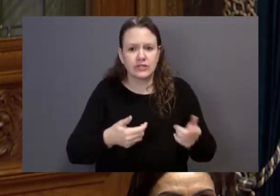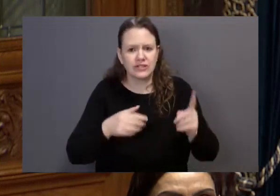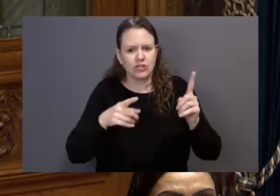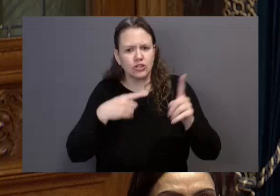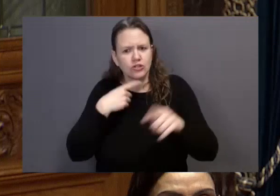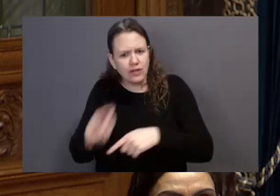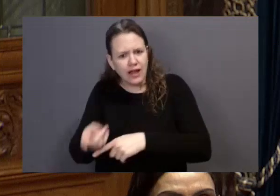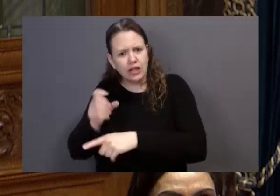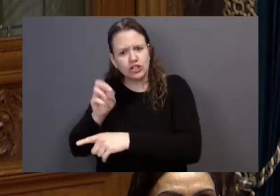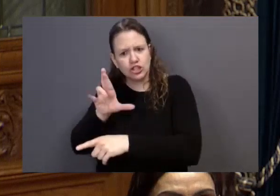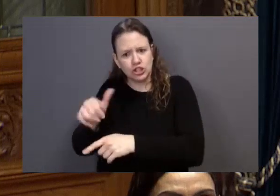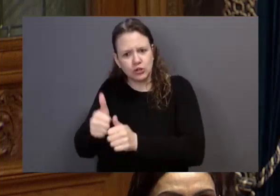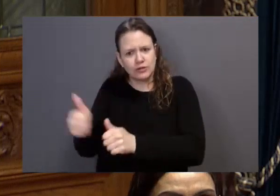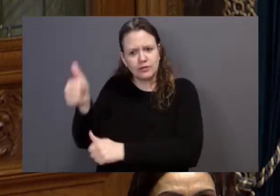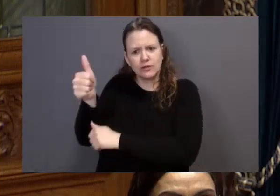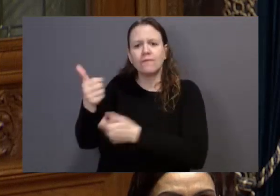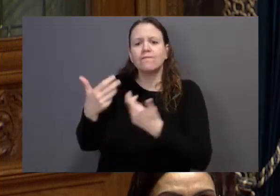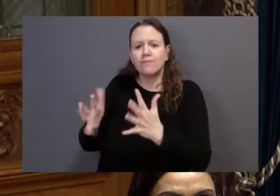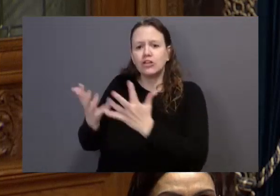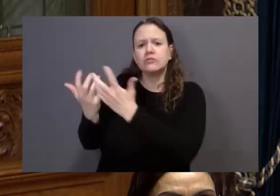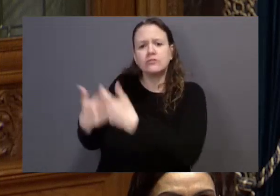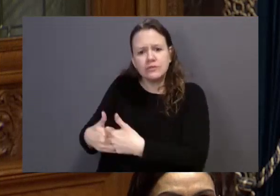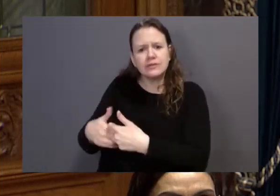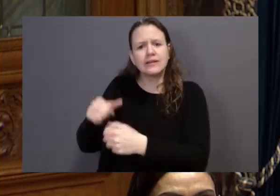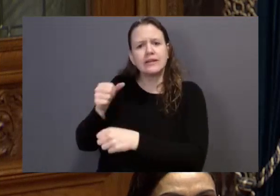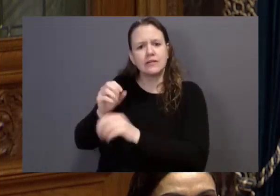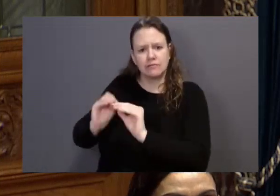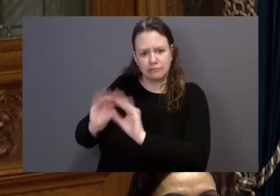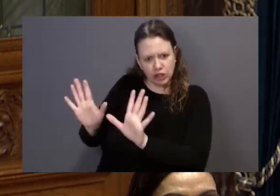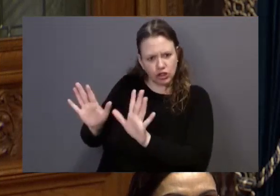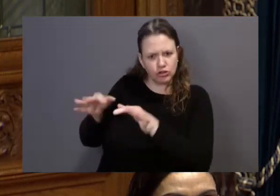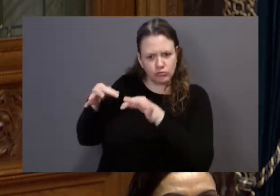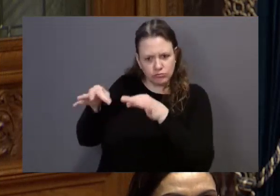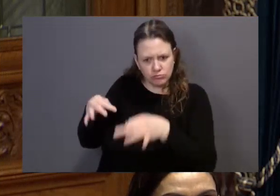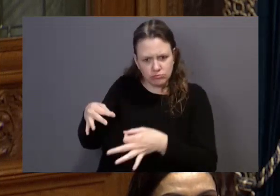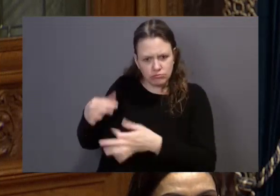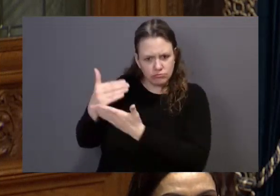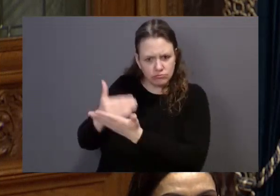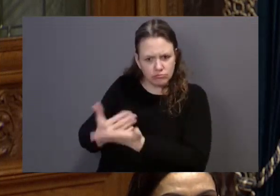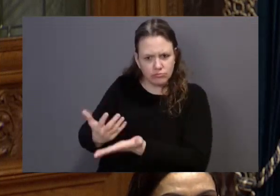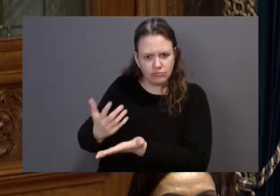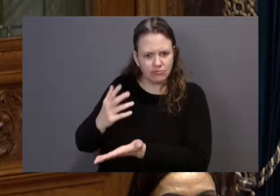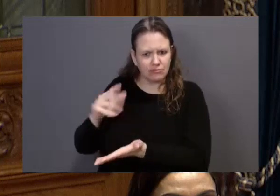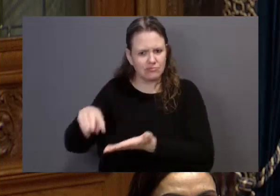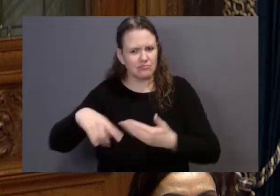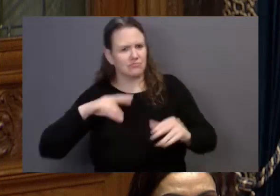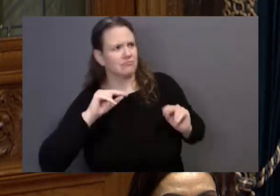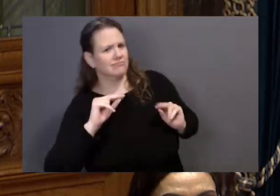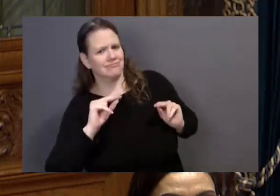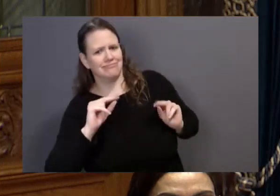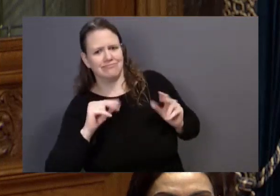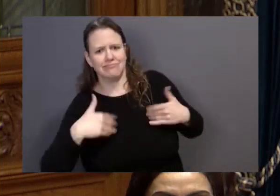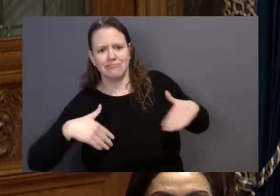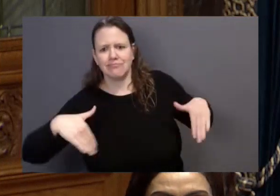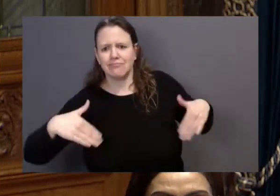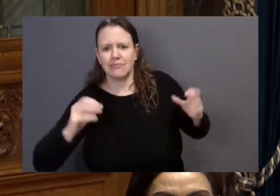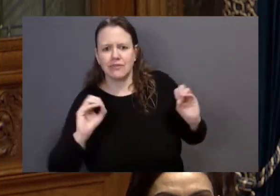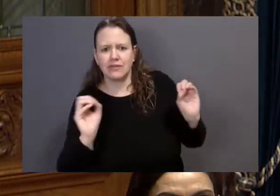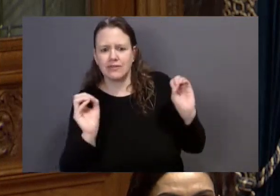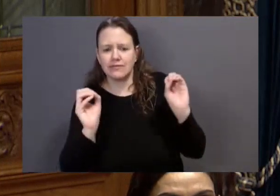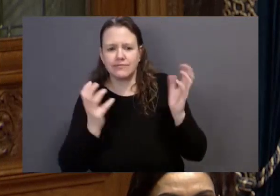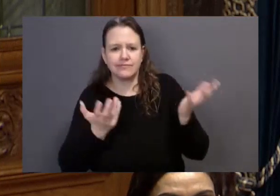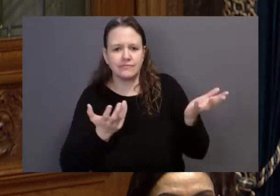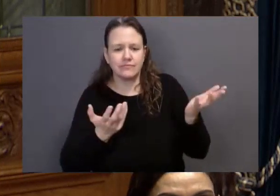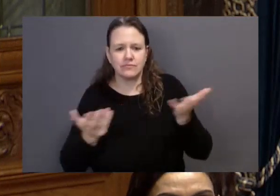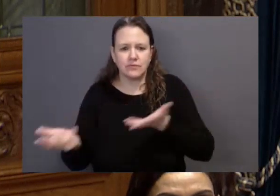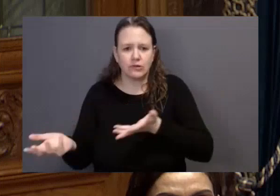letter condemning his statements as misleading. Tell the people of Surrey, all British Columbians, on the record, how